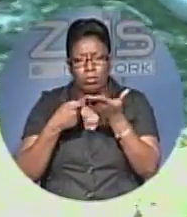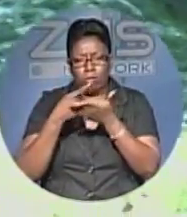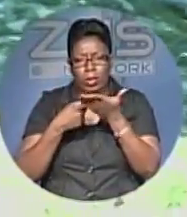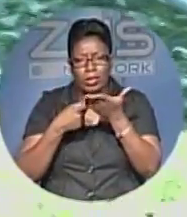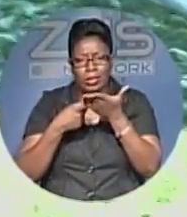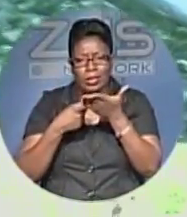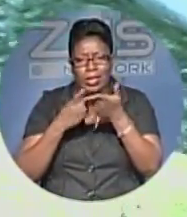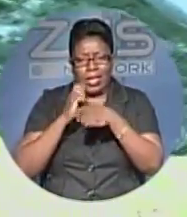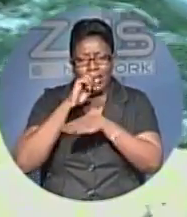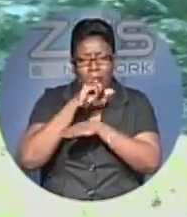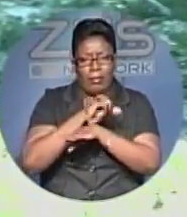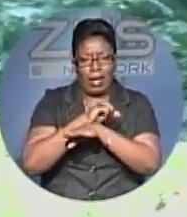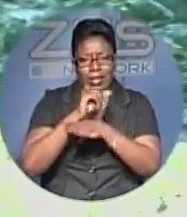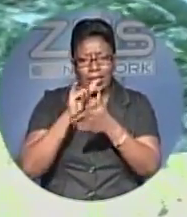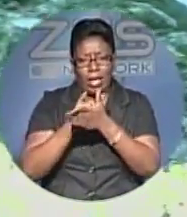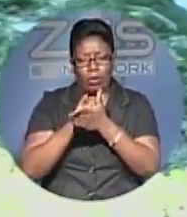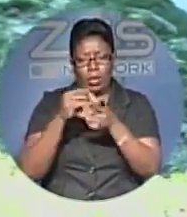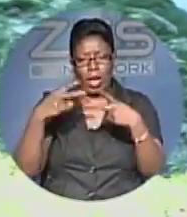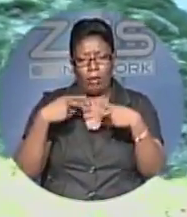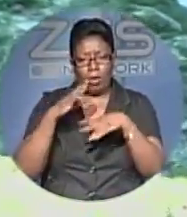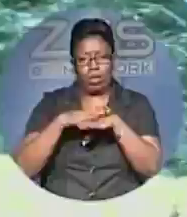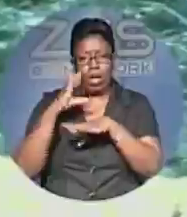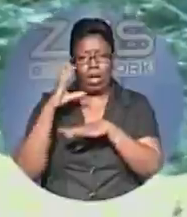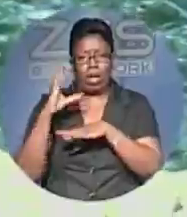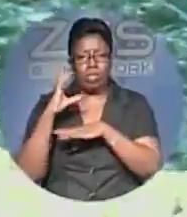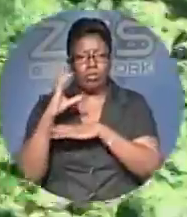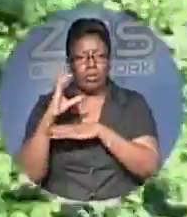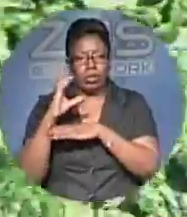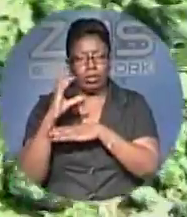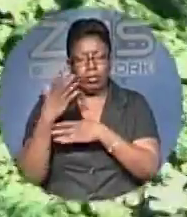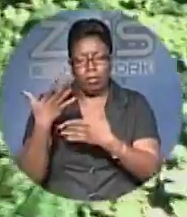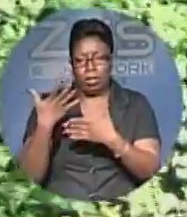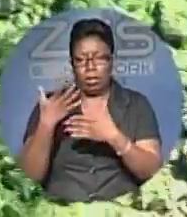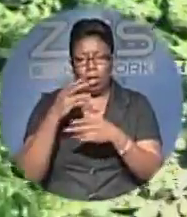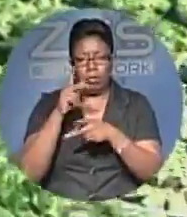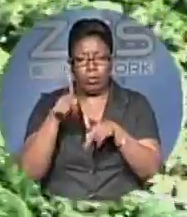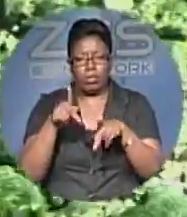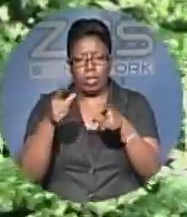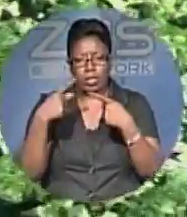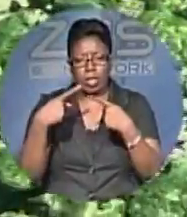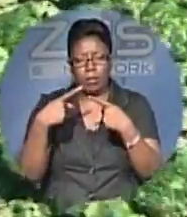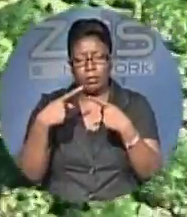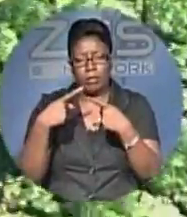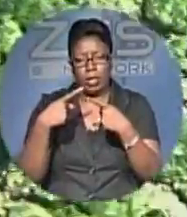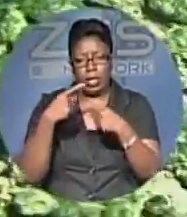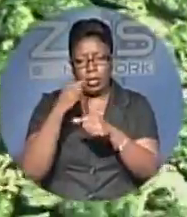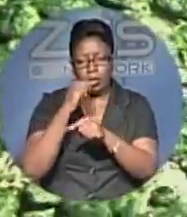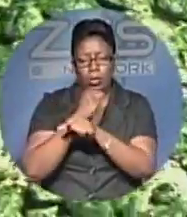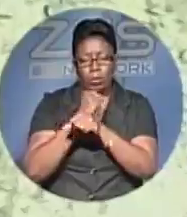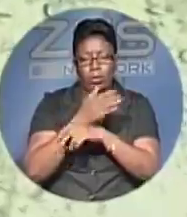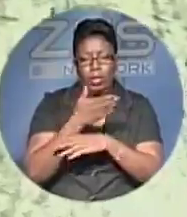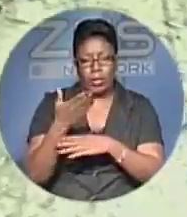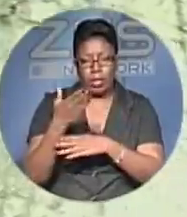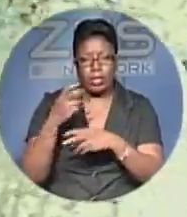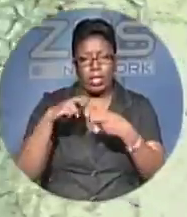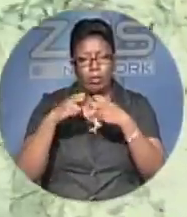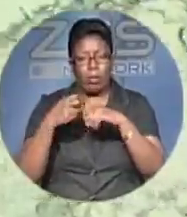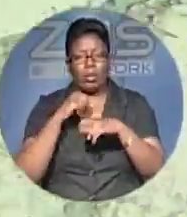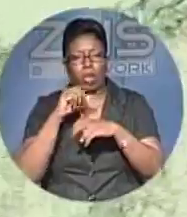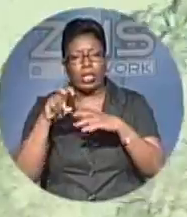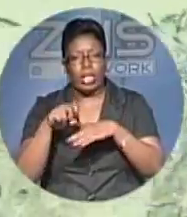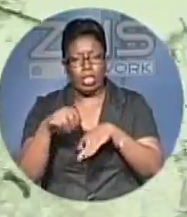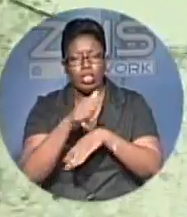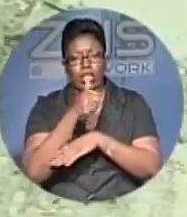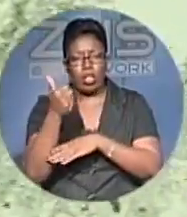will the situation have on the hundreds of fishermen who make an honest living from the fishing industry? A few of them we spoke to say if the problem is not solved,